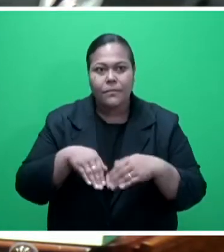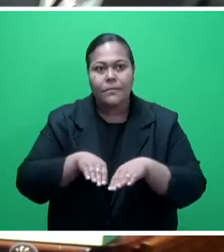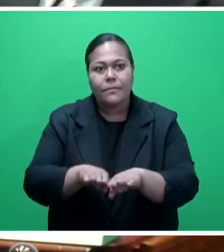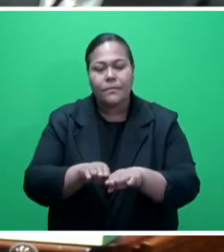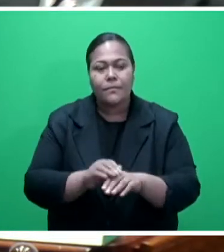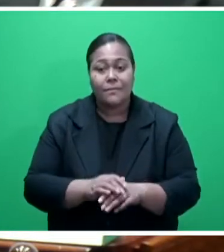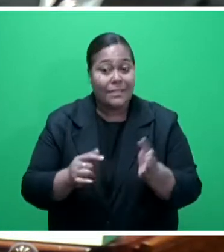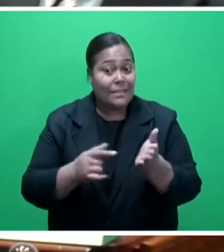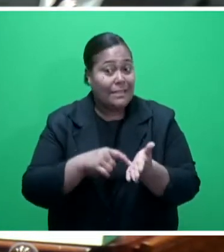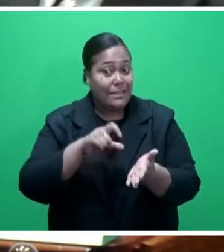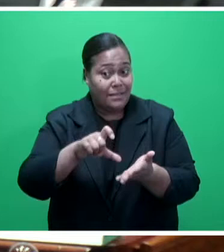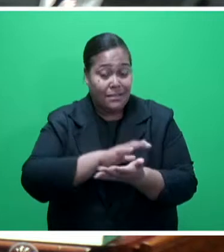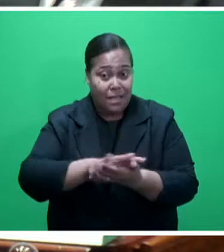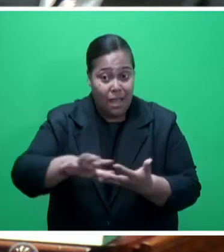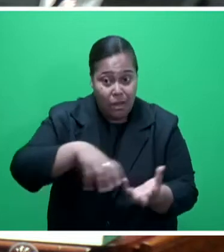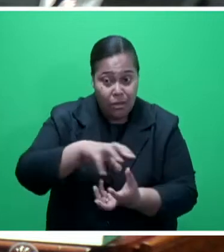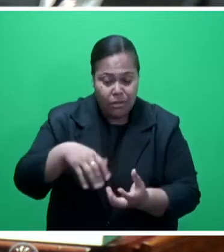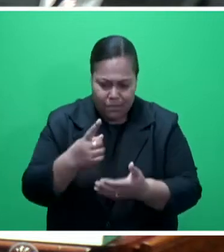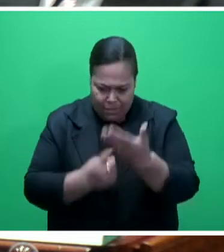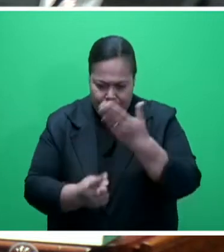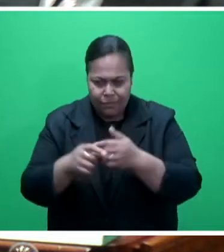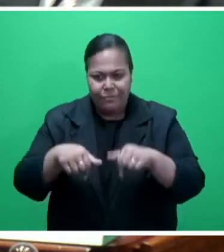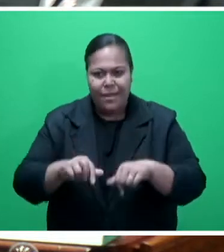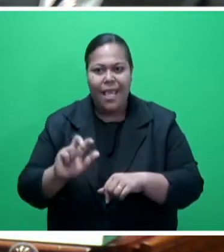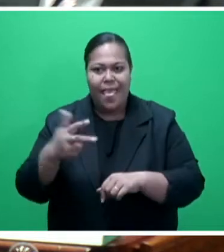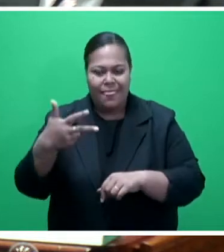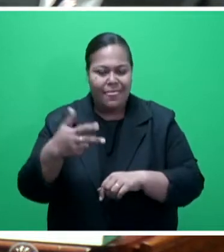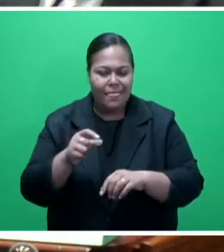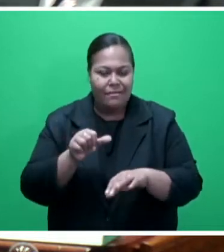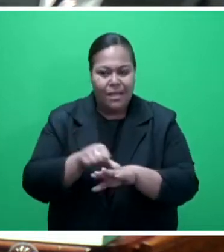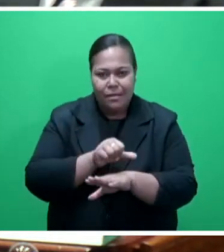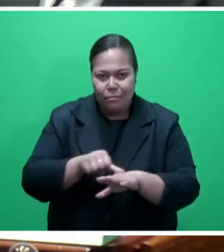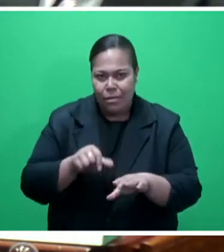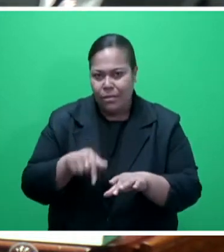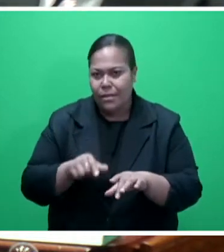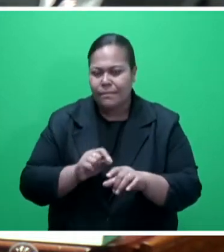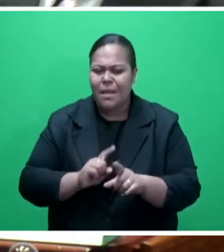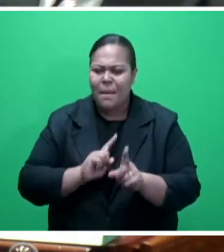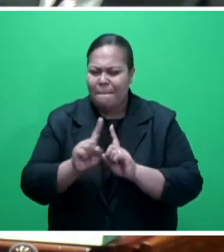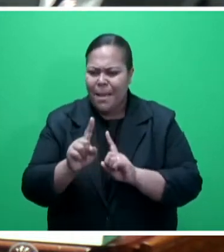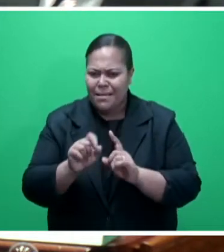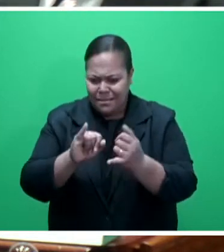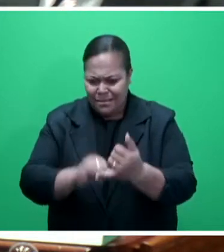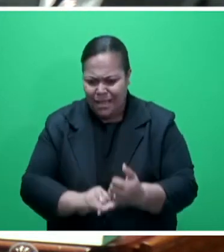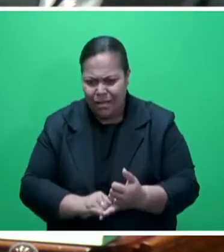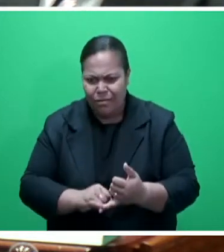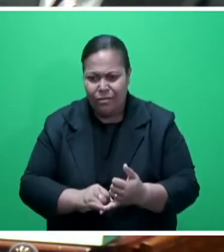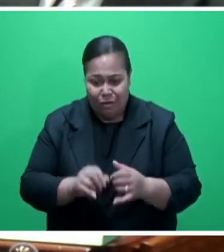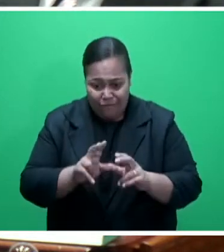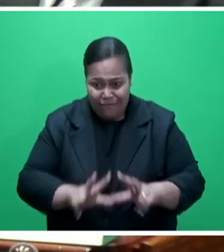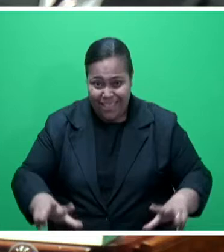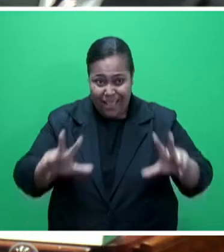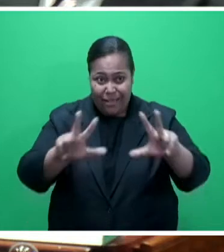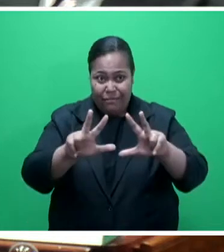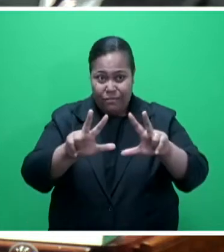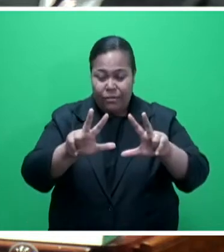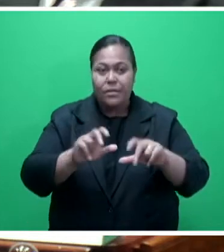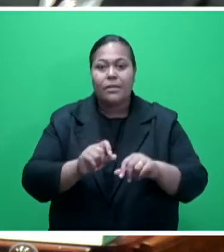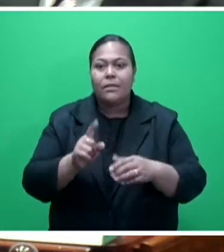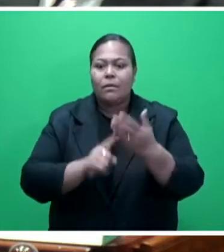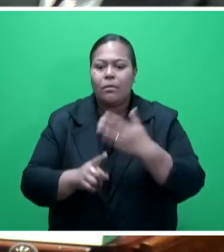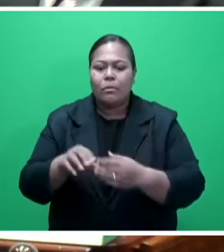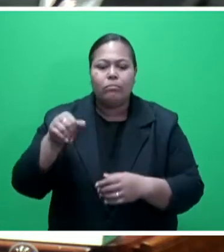Fiji on Wednesday, the 8th of April, and the cyclone passed just south of Fiji's main island of Viti Levu, making landfall in